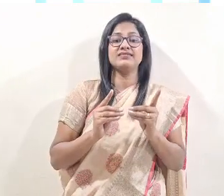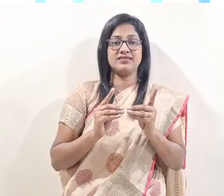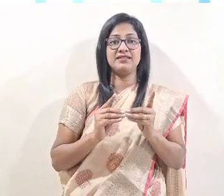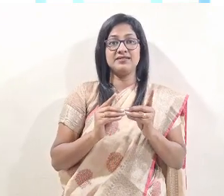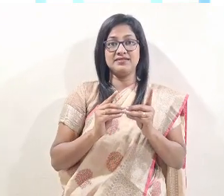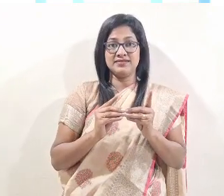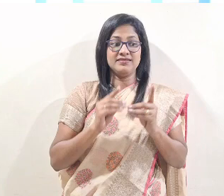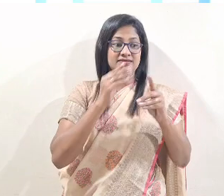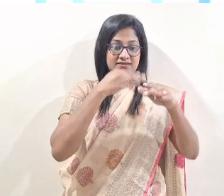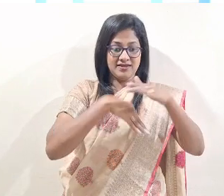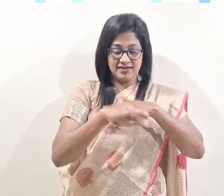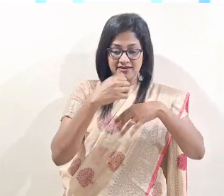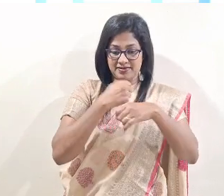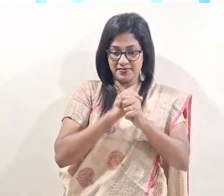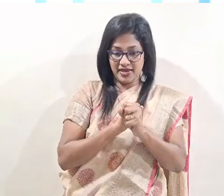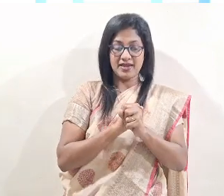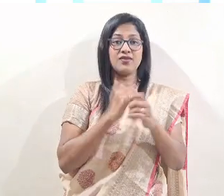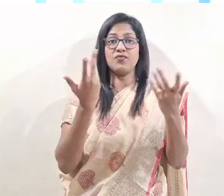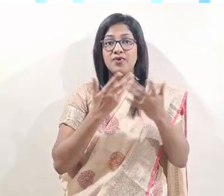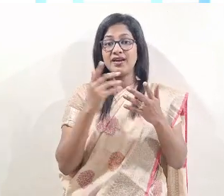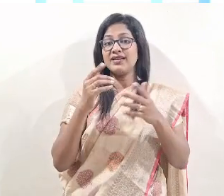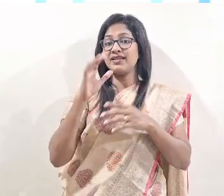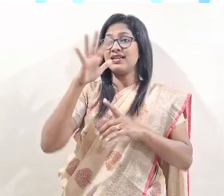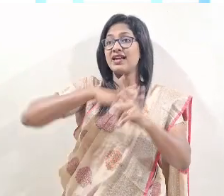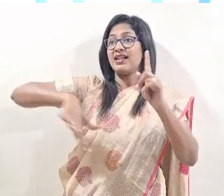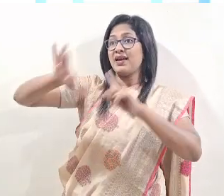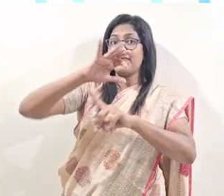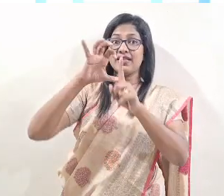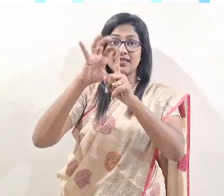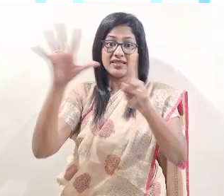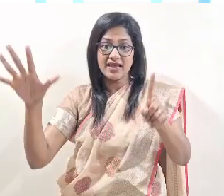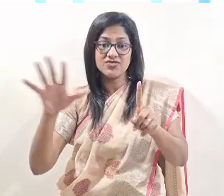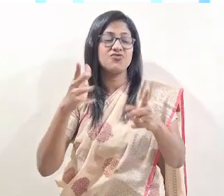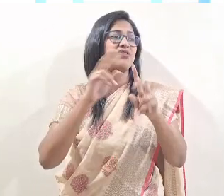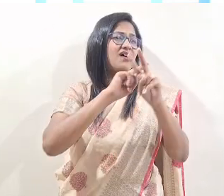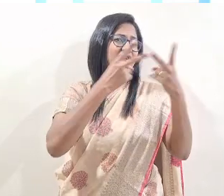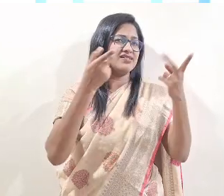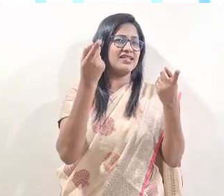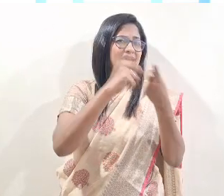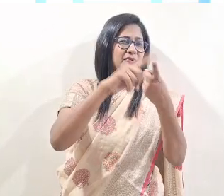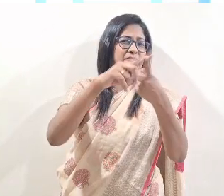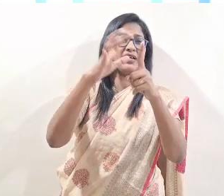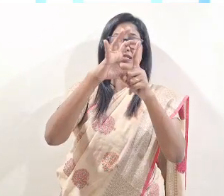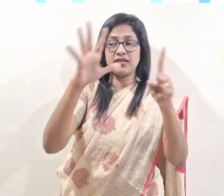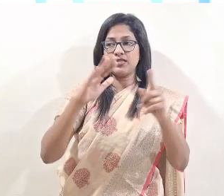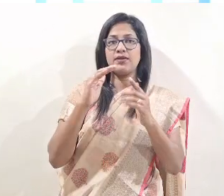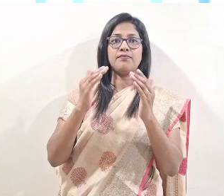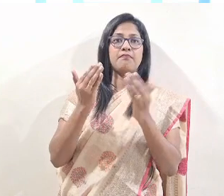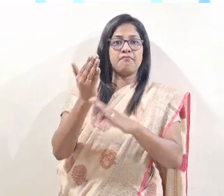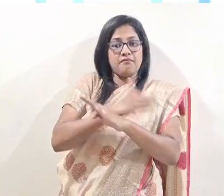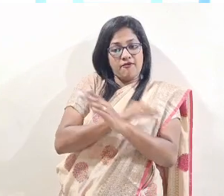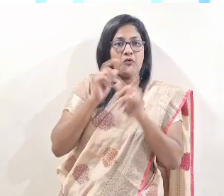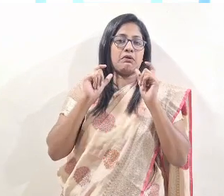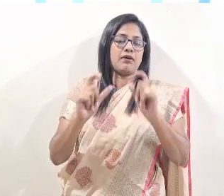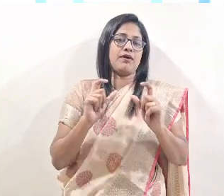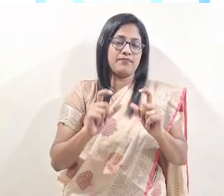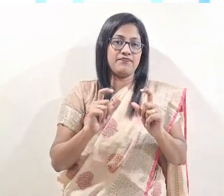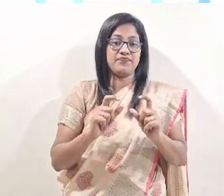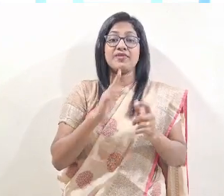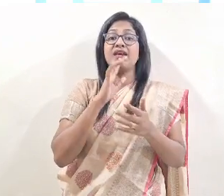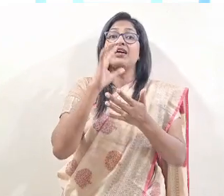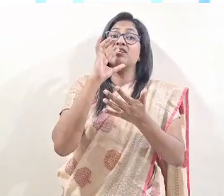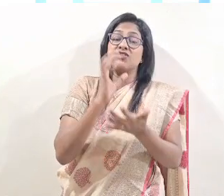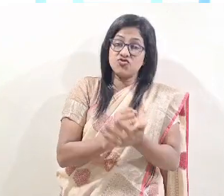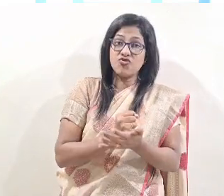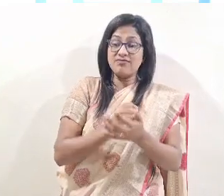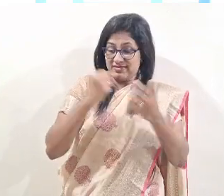to take care of possible climate risks and other hazards in the future. So ensure that construction